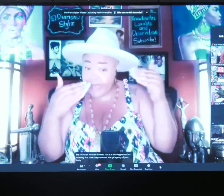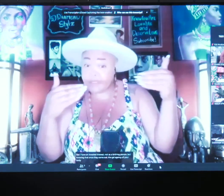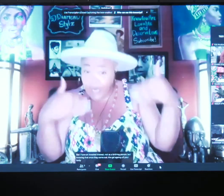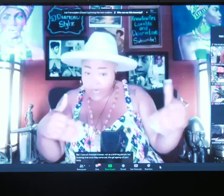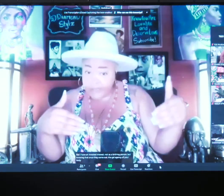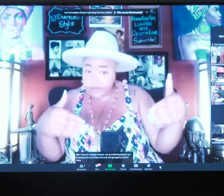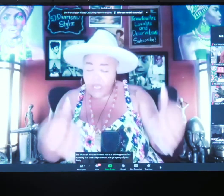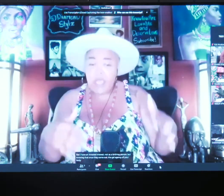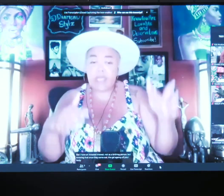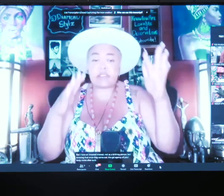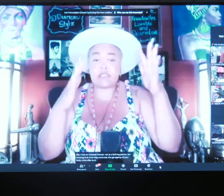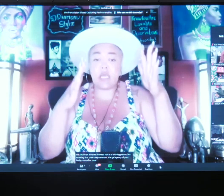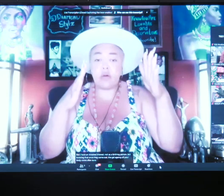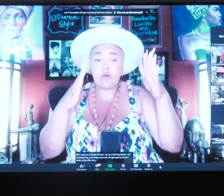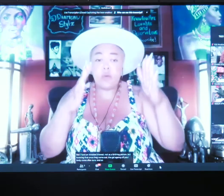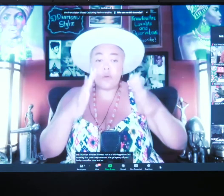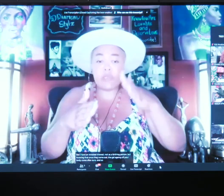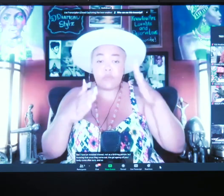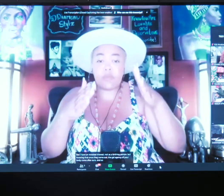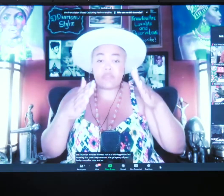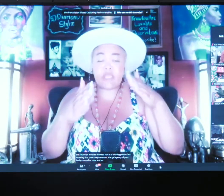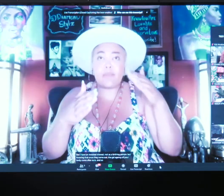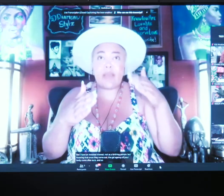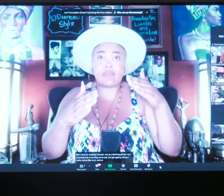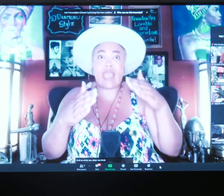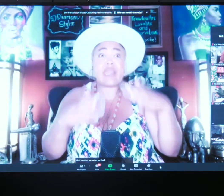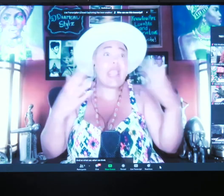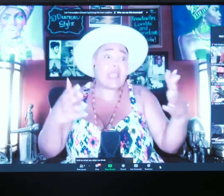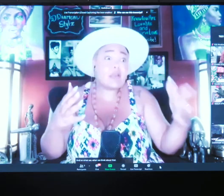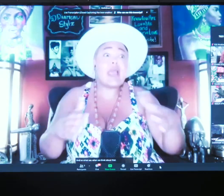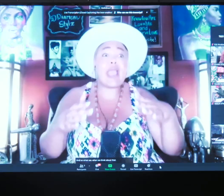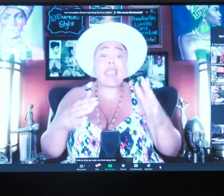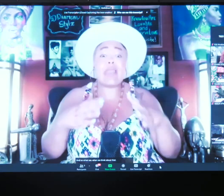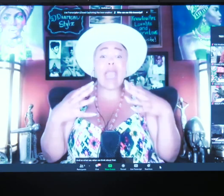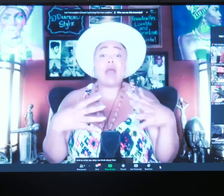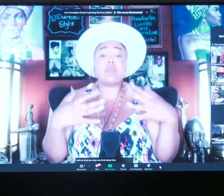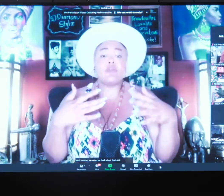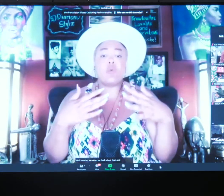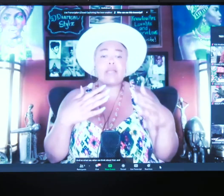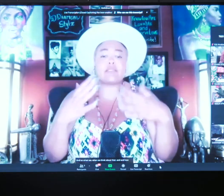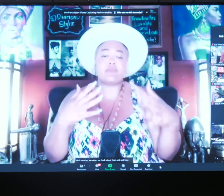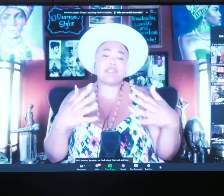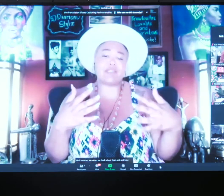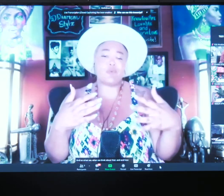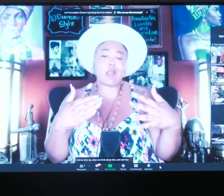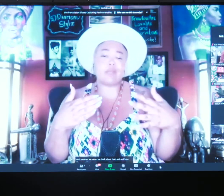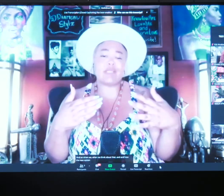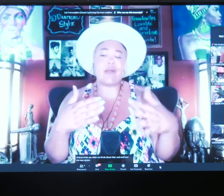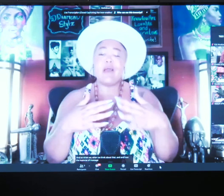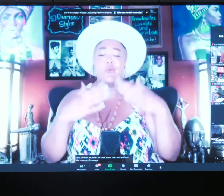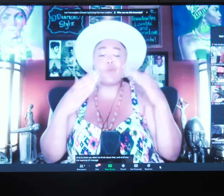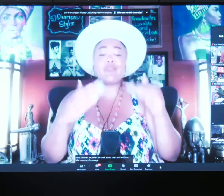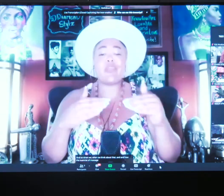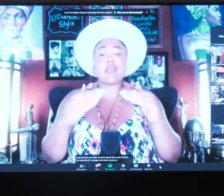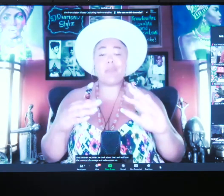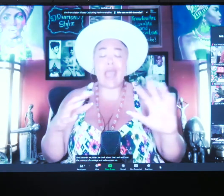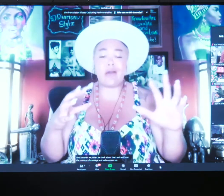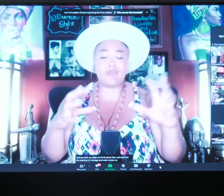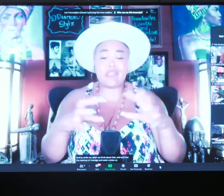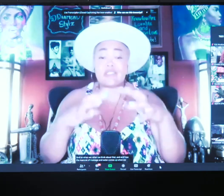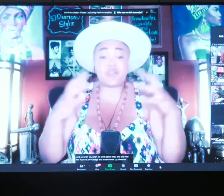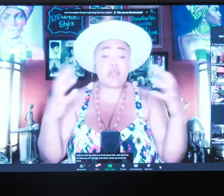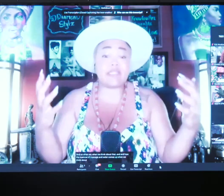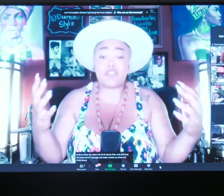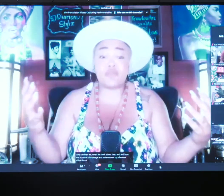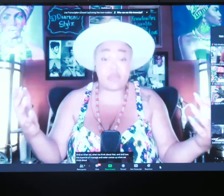come after ours. And so when we think about that, and how the nuances of Misogynoir comes up, when we think about